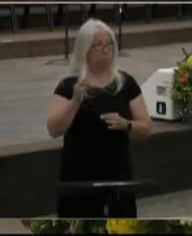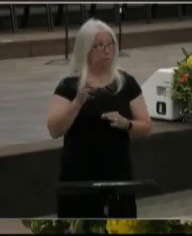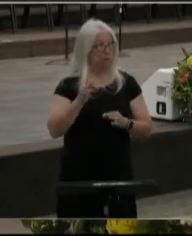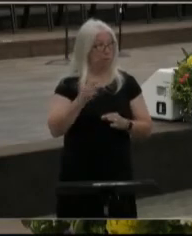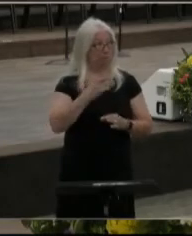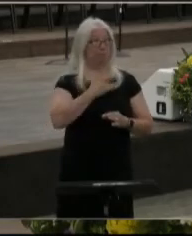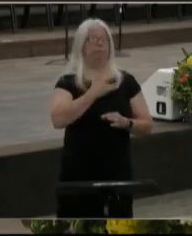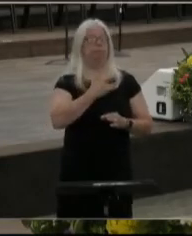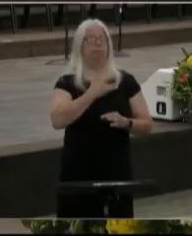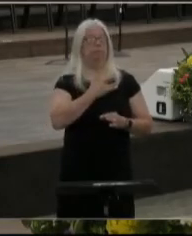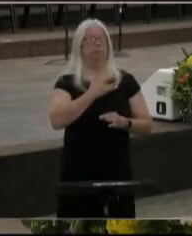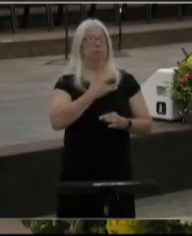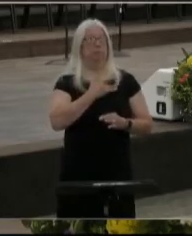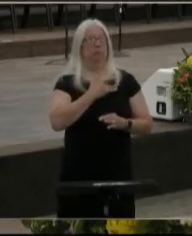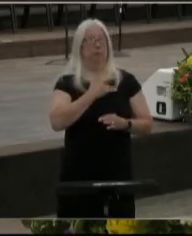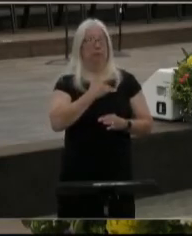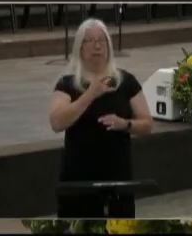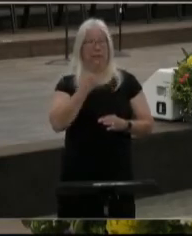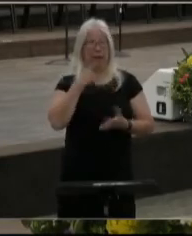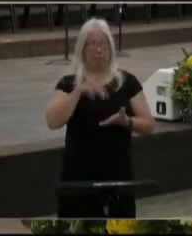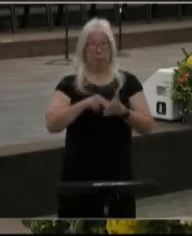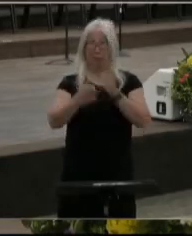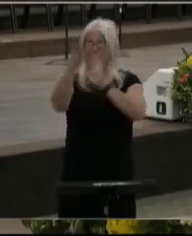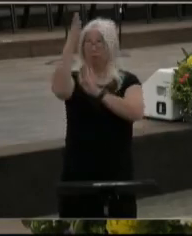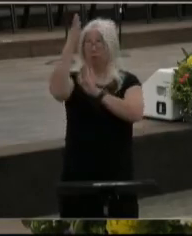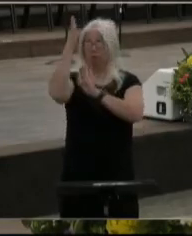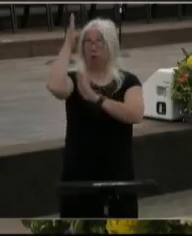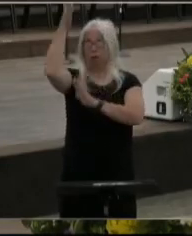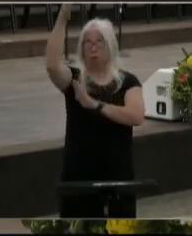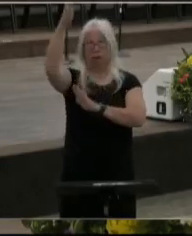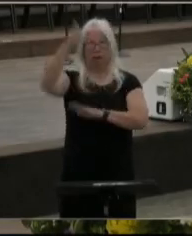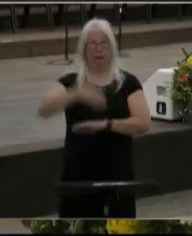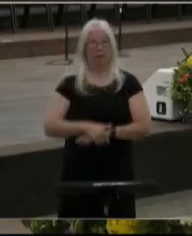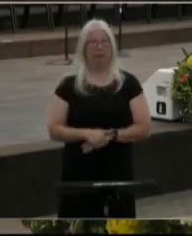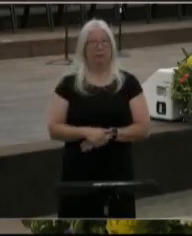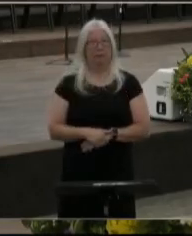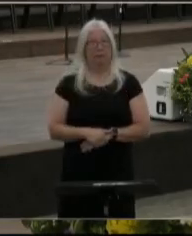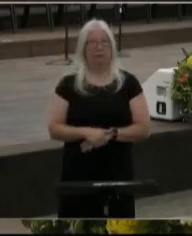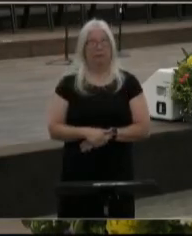rang my bell. Now I'm going to stand before God one day.